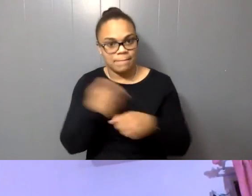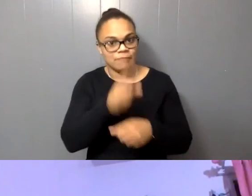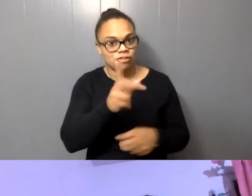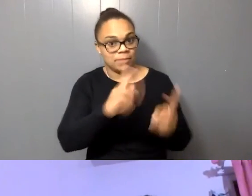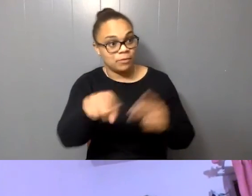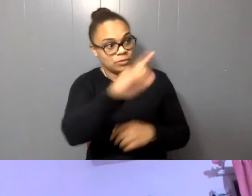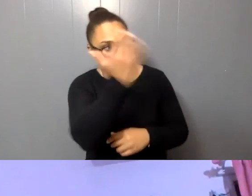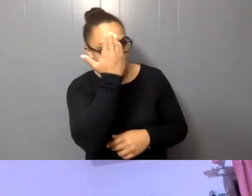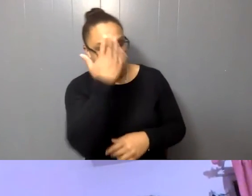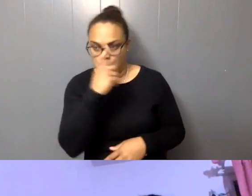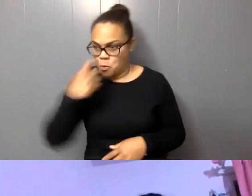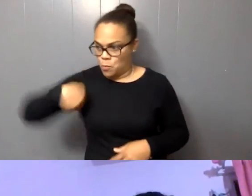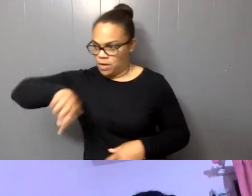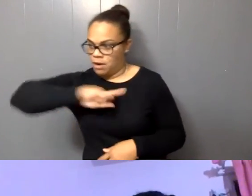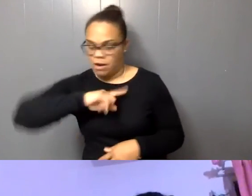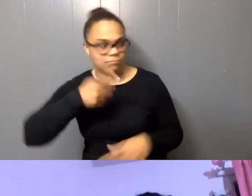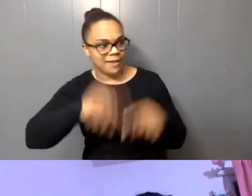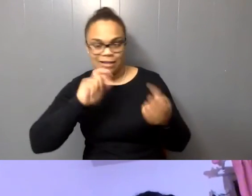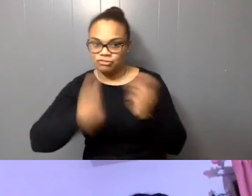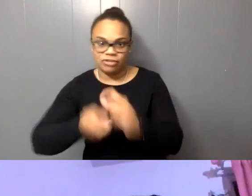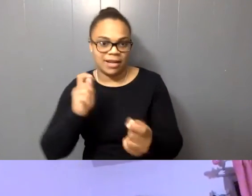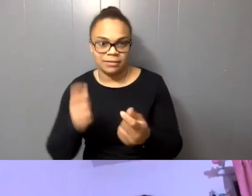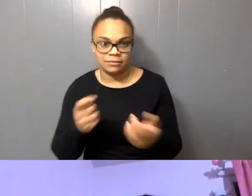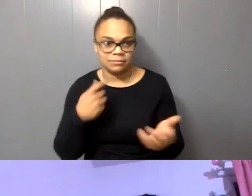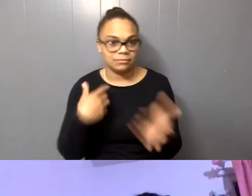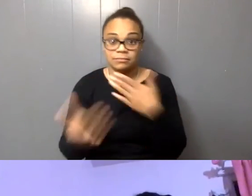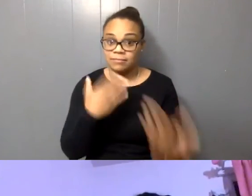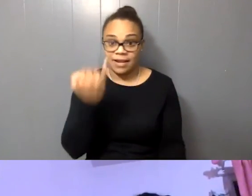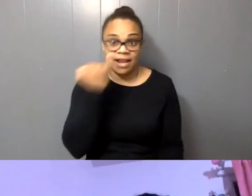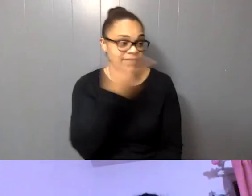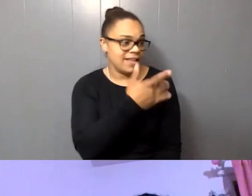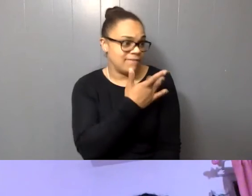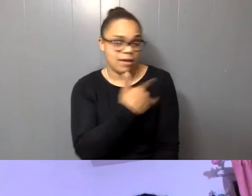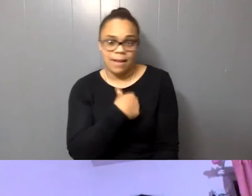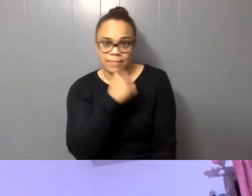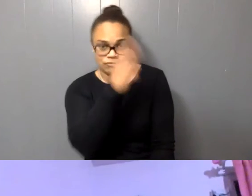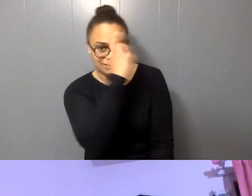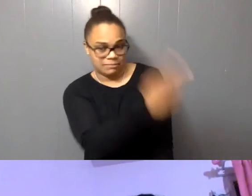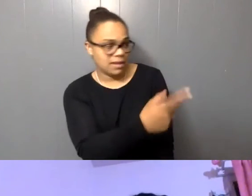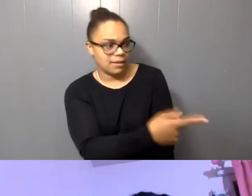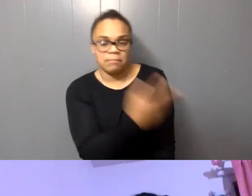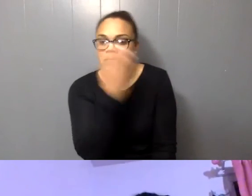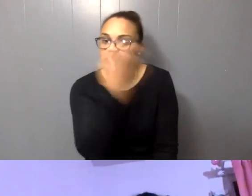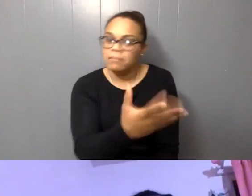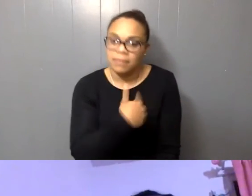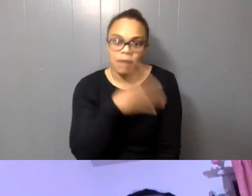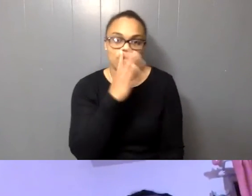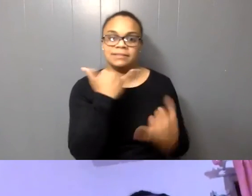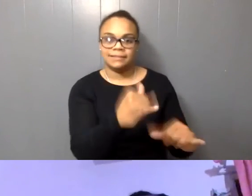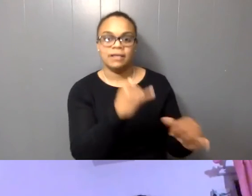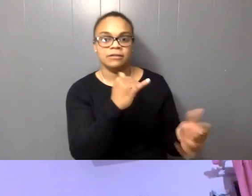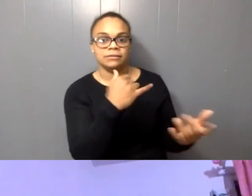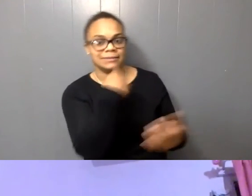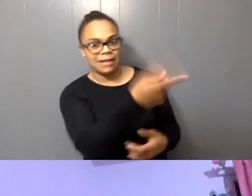So it doesn't matter if they take it as disrespect or any type of way, I will correct them, because I just feel like that's just like it's